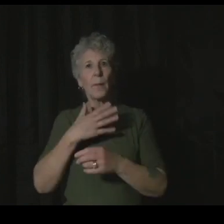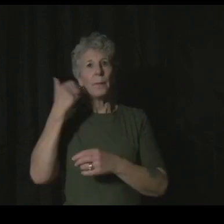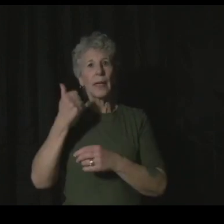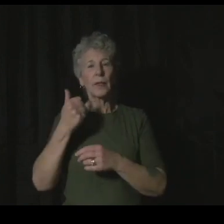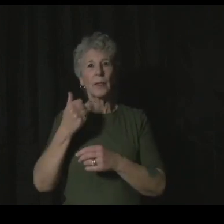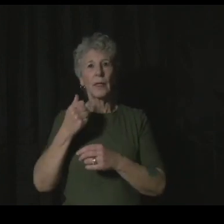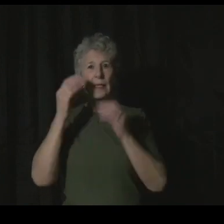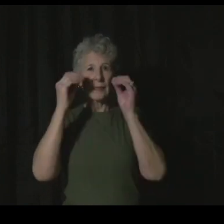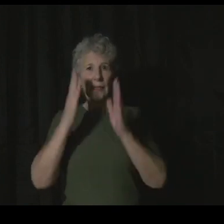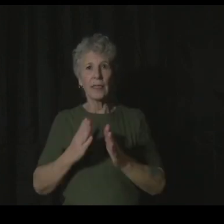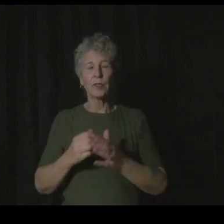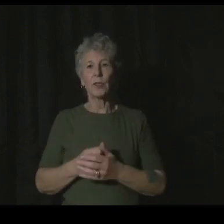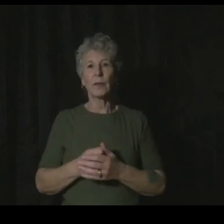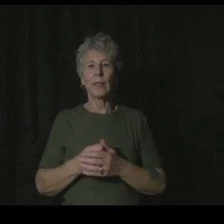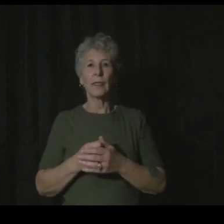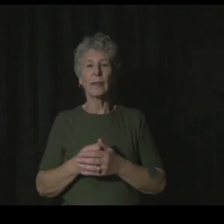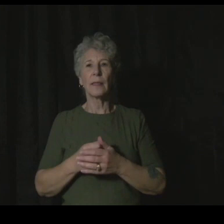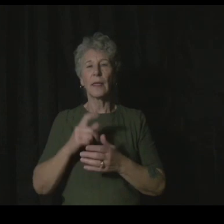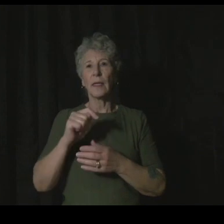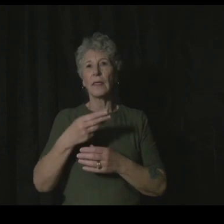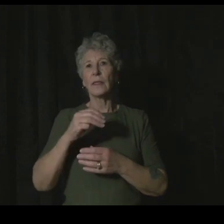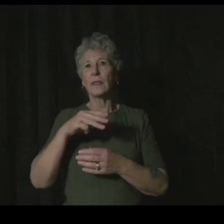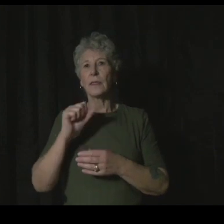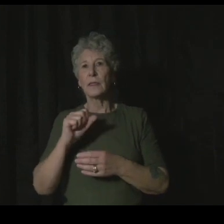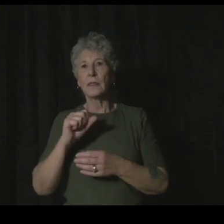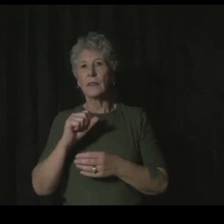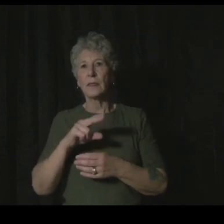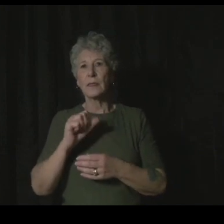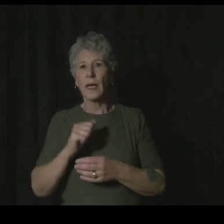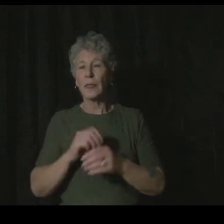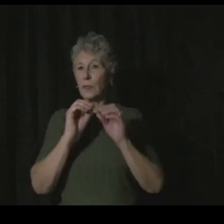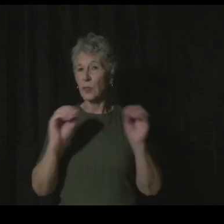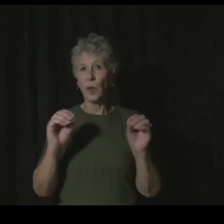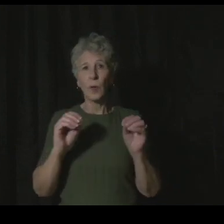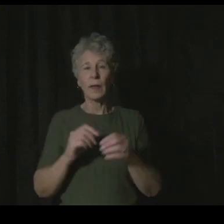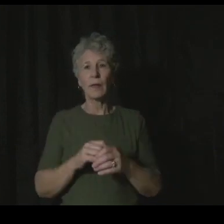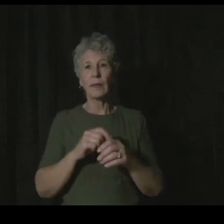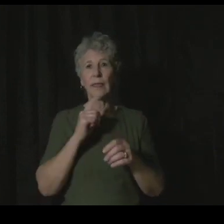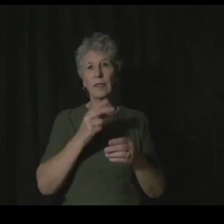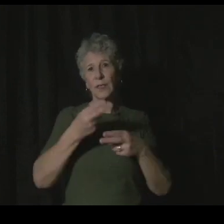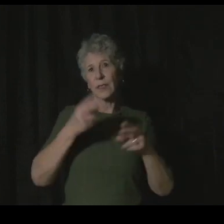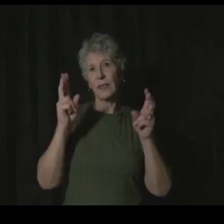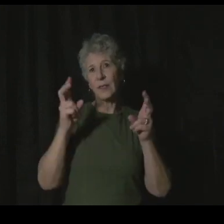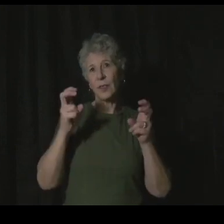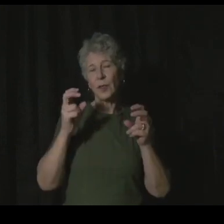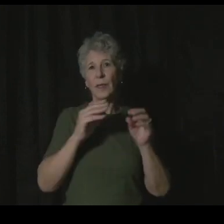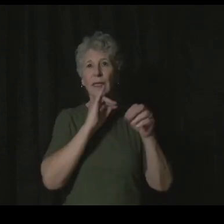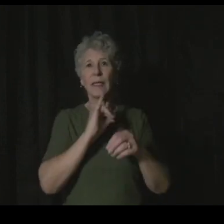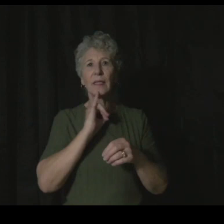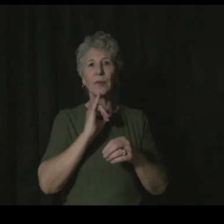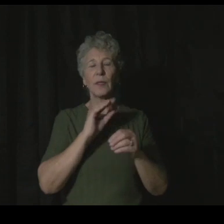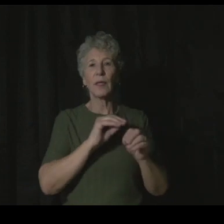Thomas Schreiner has said, nowhere in Romans 9 through 11 is the term Israel transferred to the church. And the issue that Paul